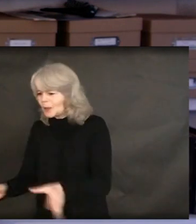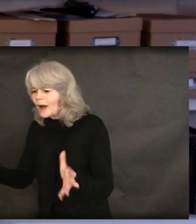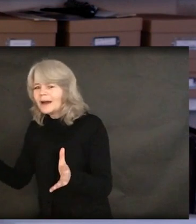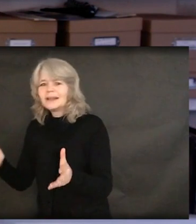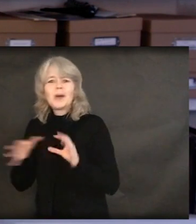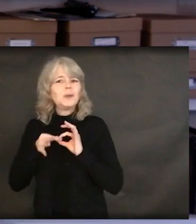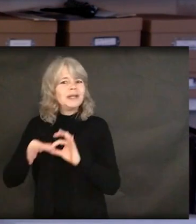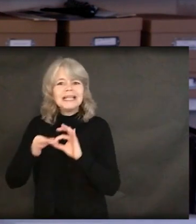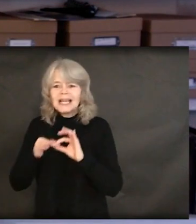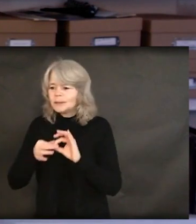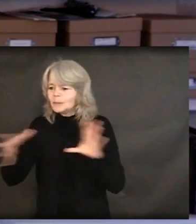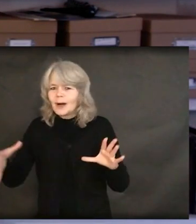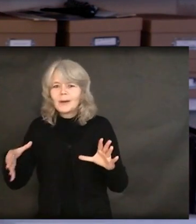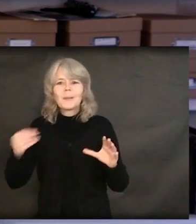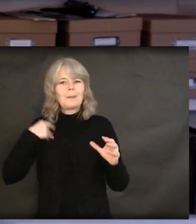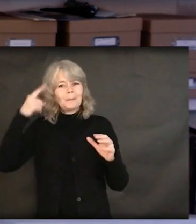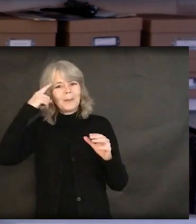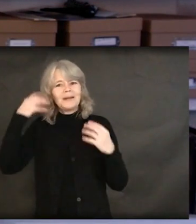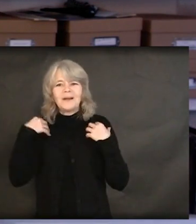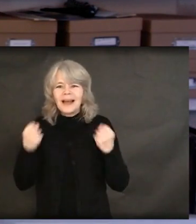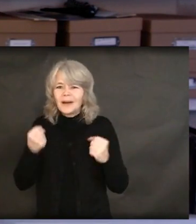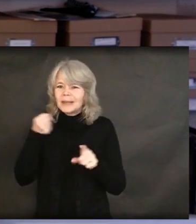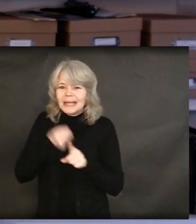the fraying of relationships and mental health alike.